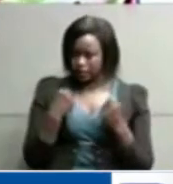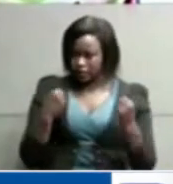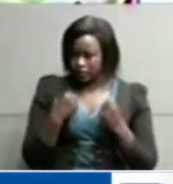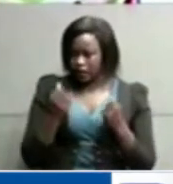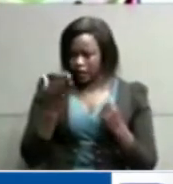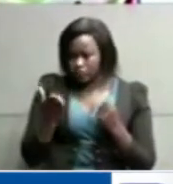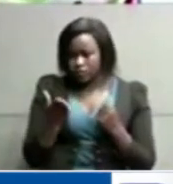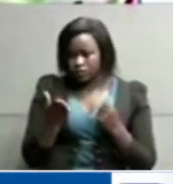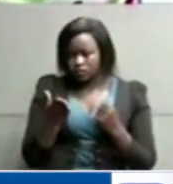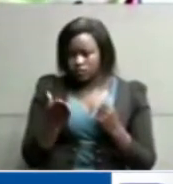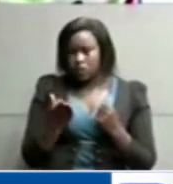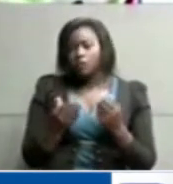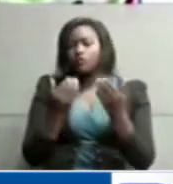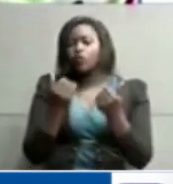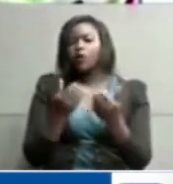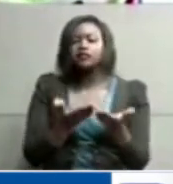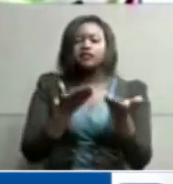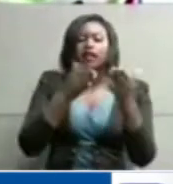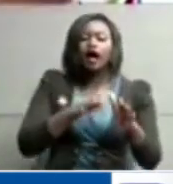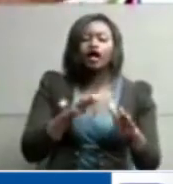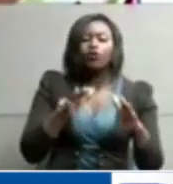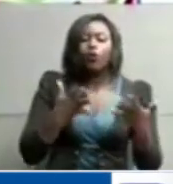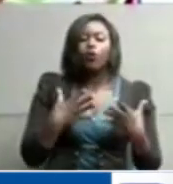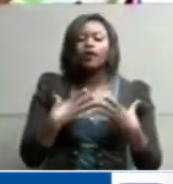until they either die or survive,